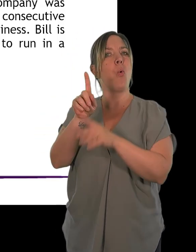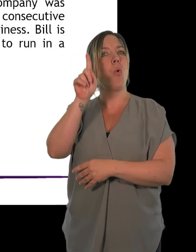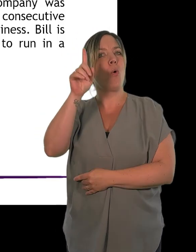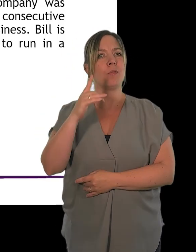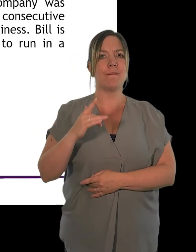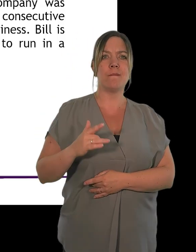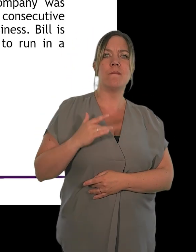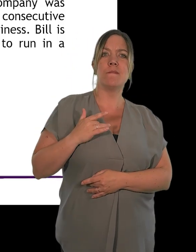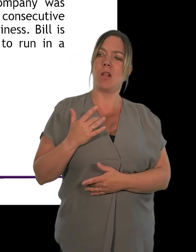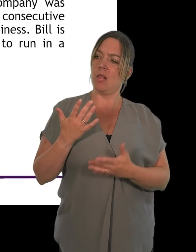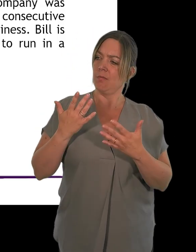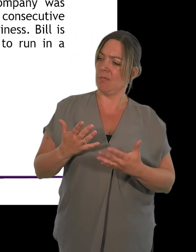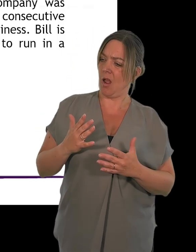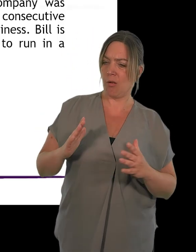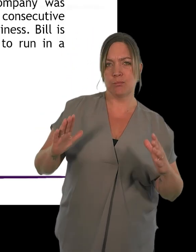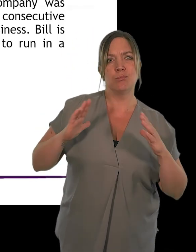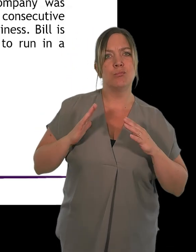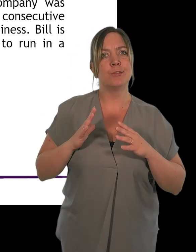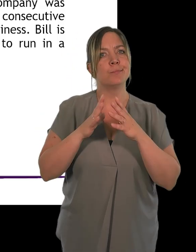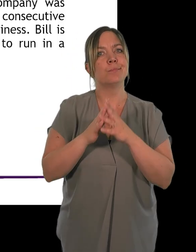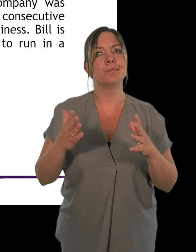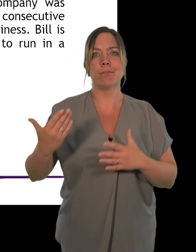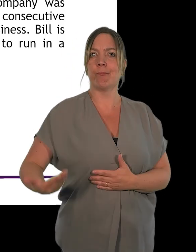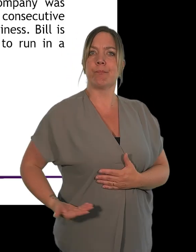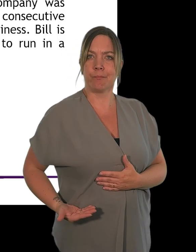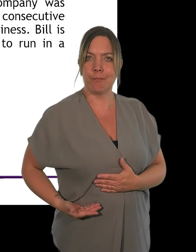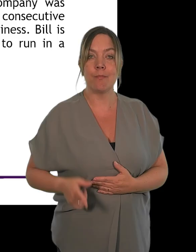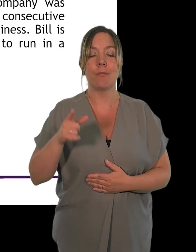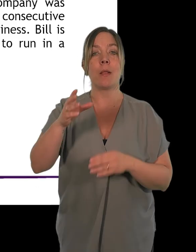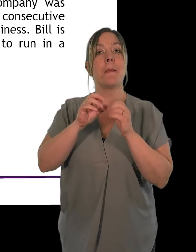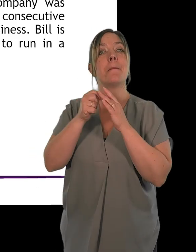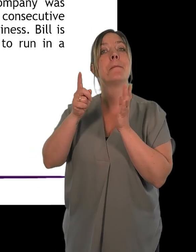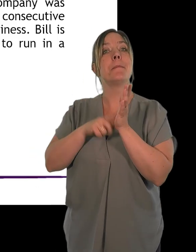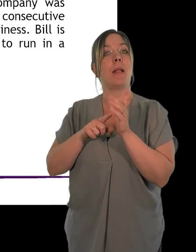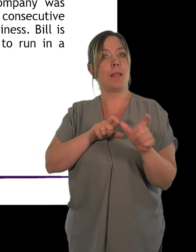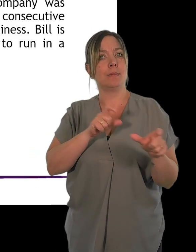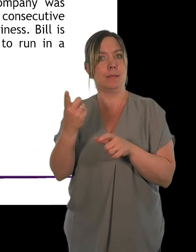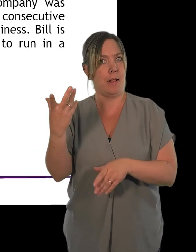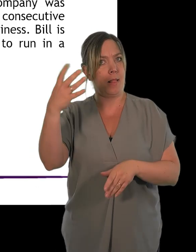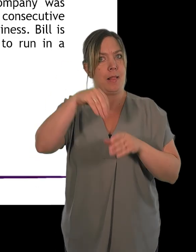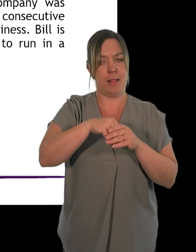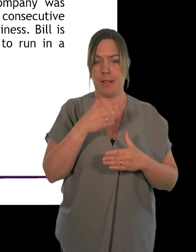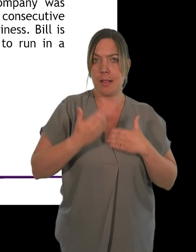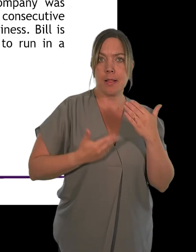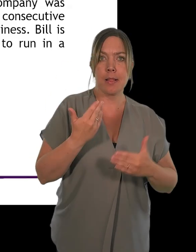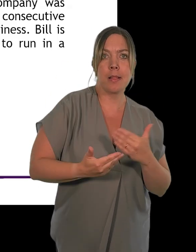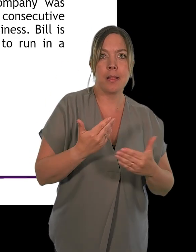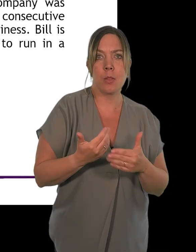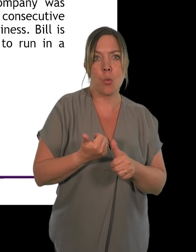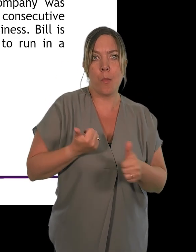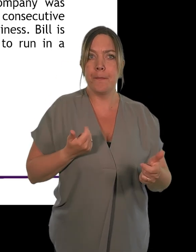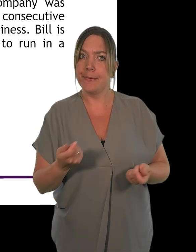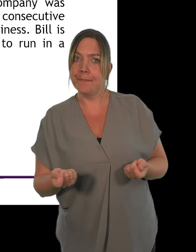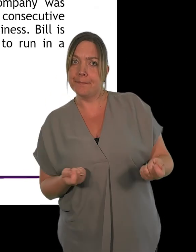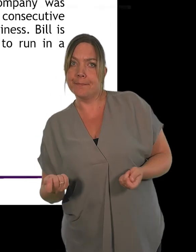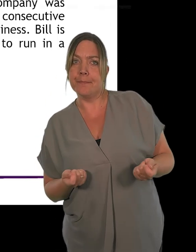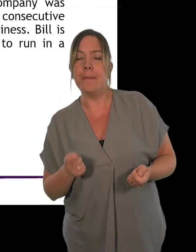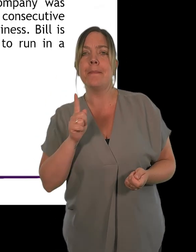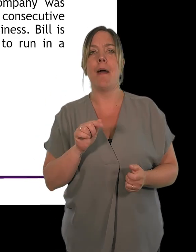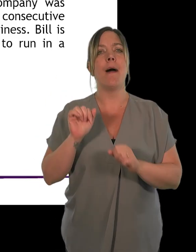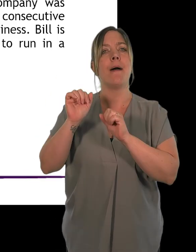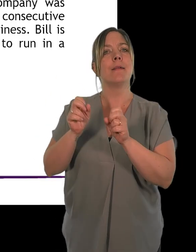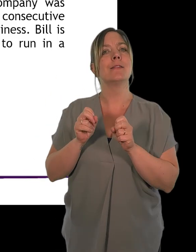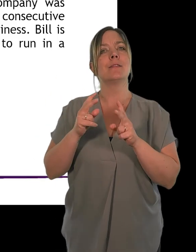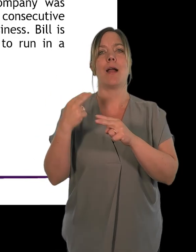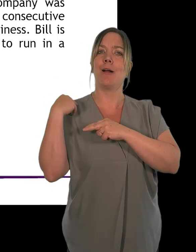the business. Bill is very involved in day-to-day running of the company, which he likes to run in a traditional